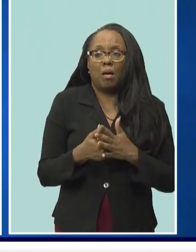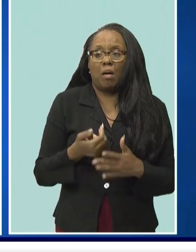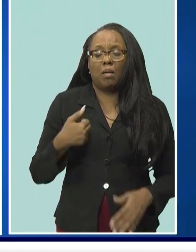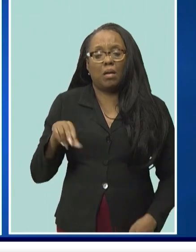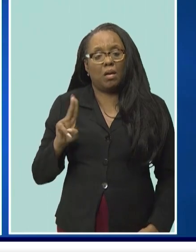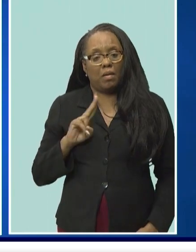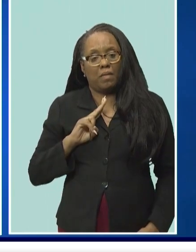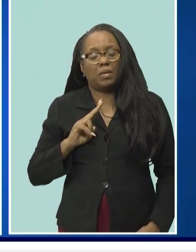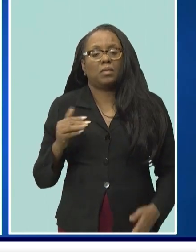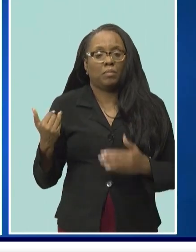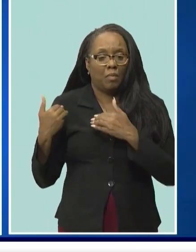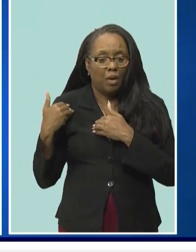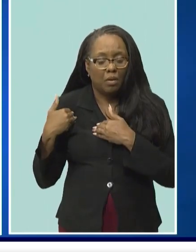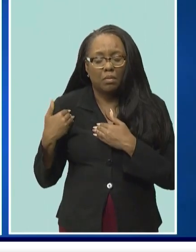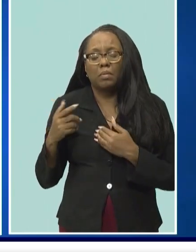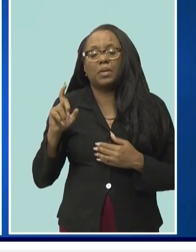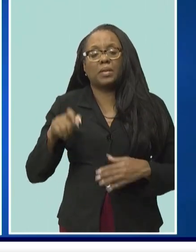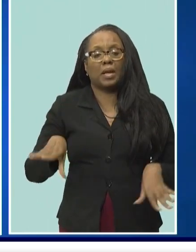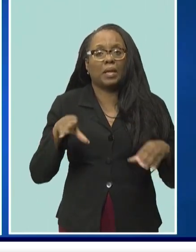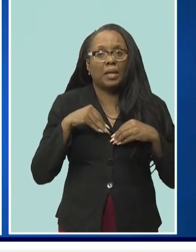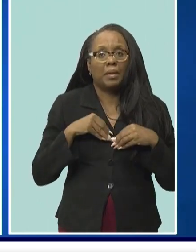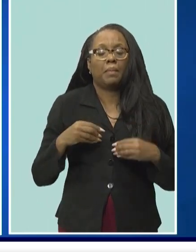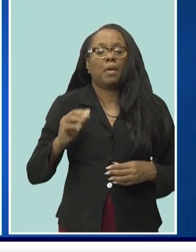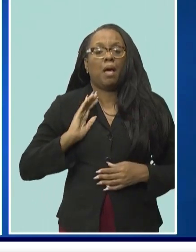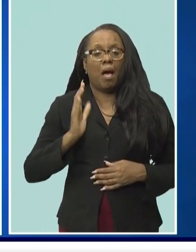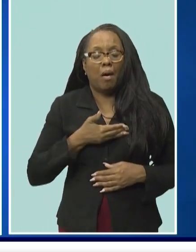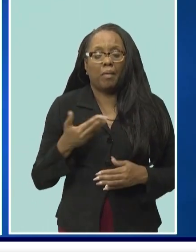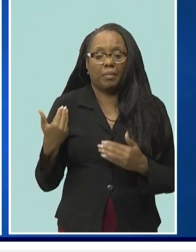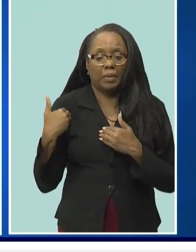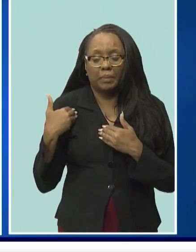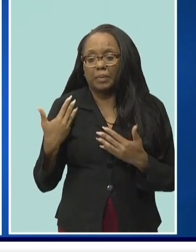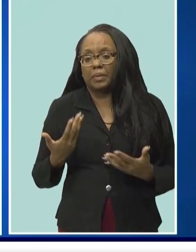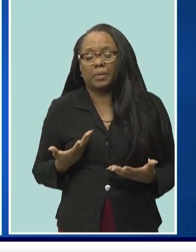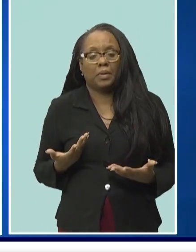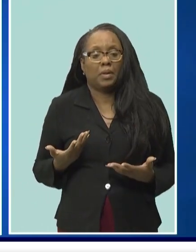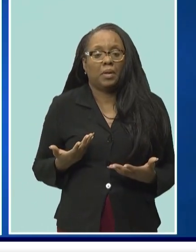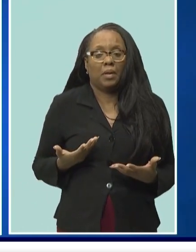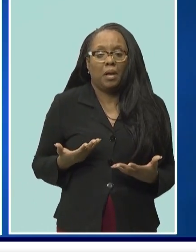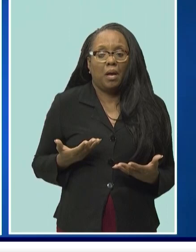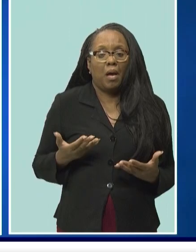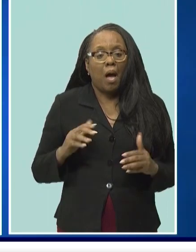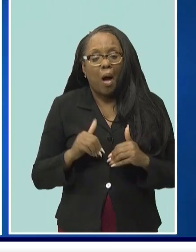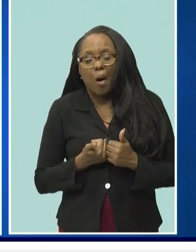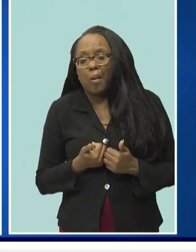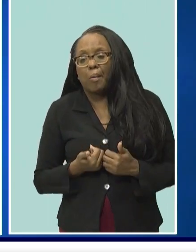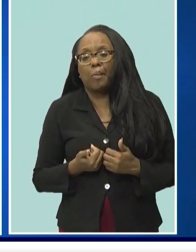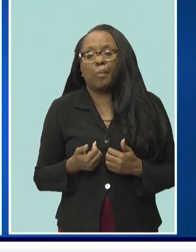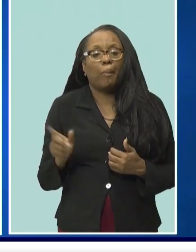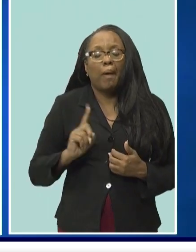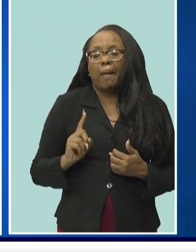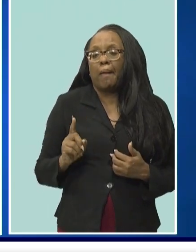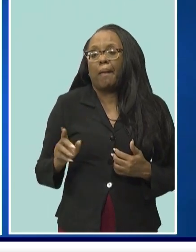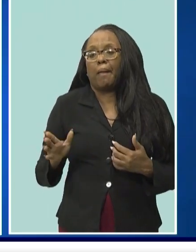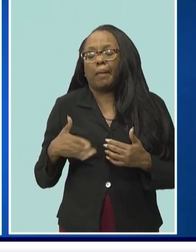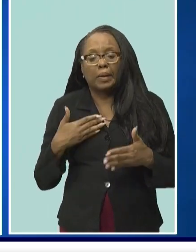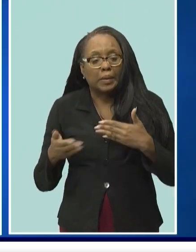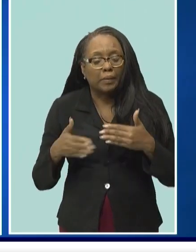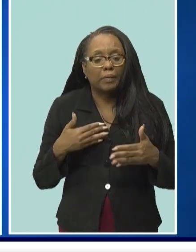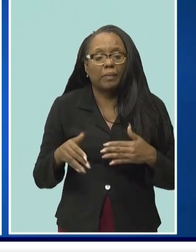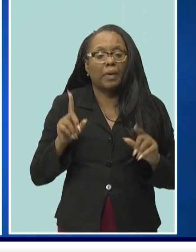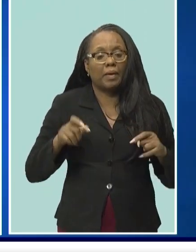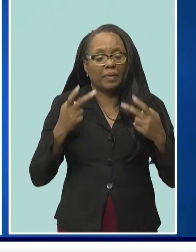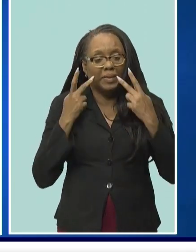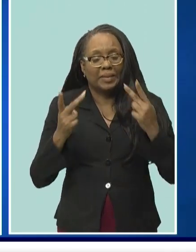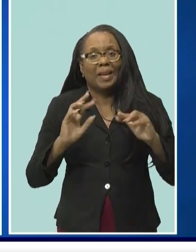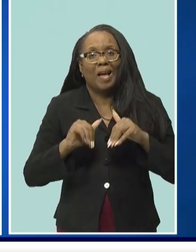And so therefore we need to take responsibility in whichever avenue or sphere of life that we have to see how we